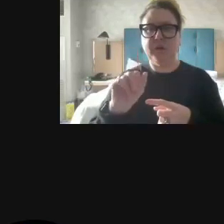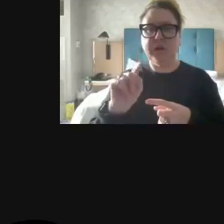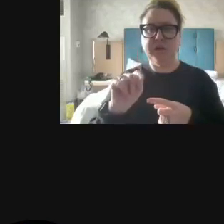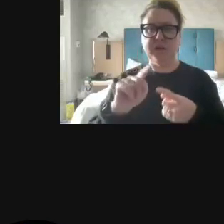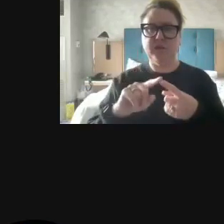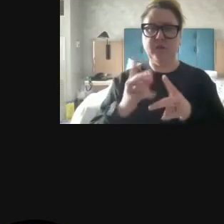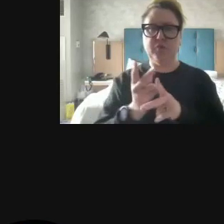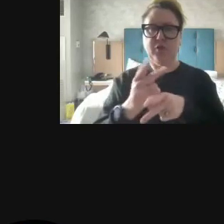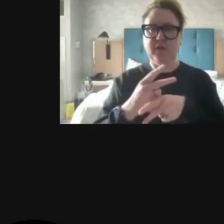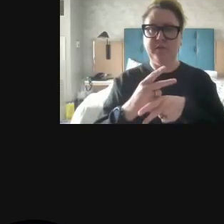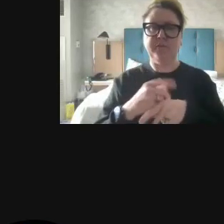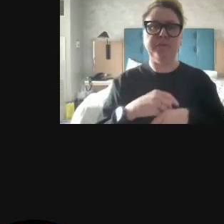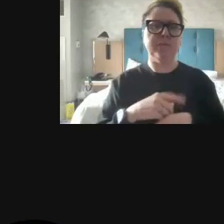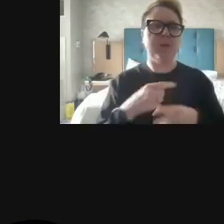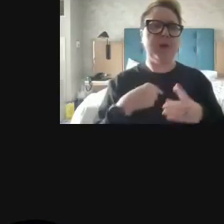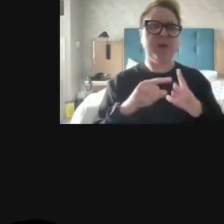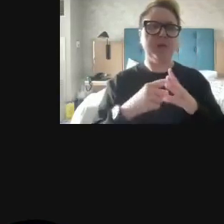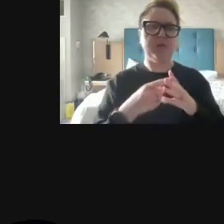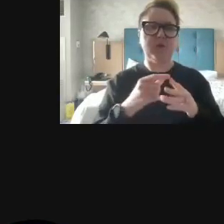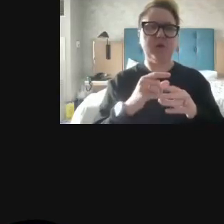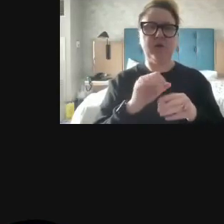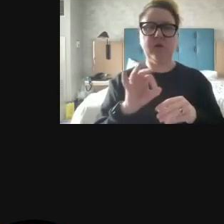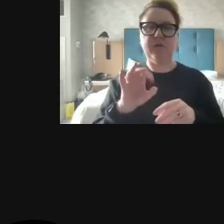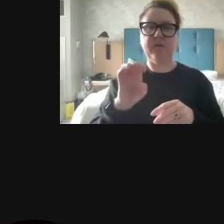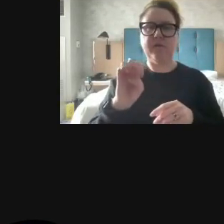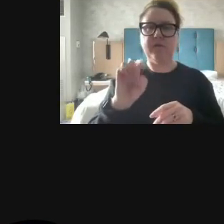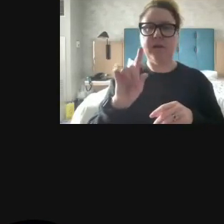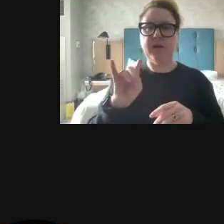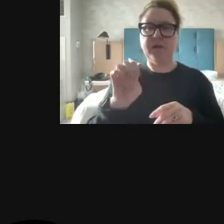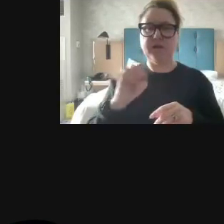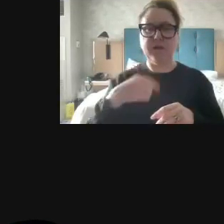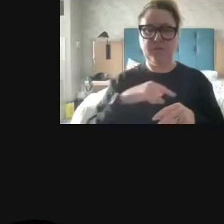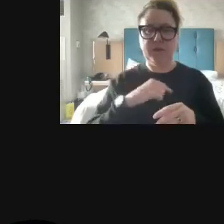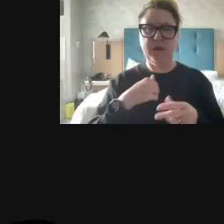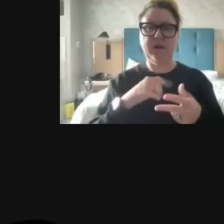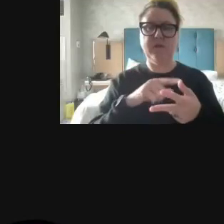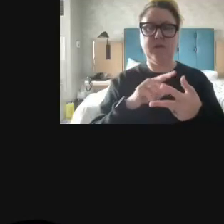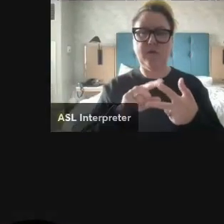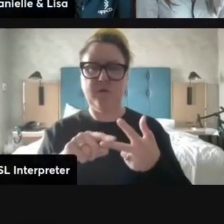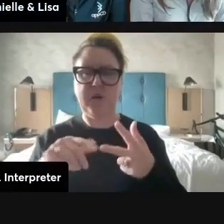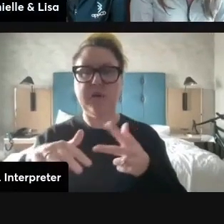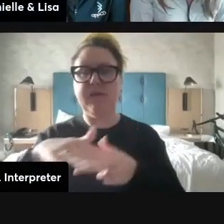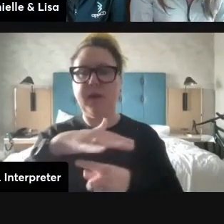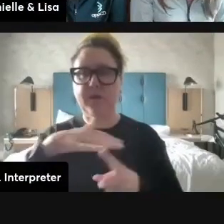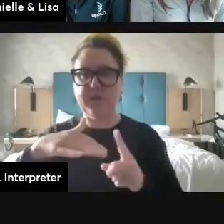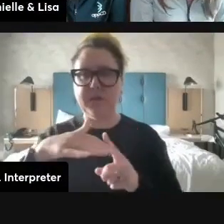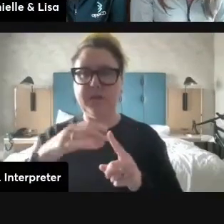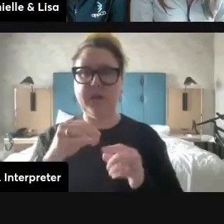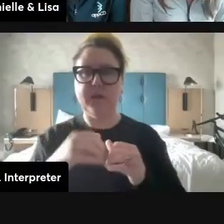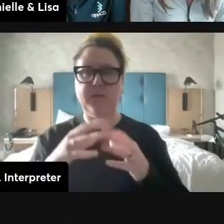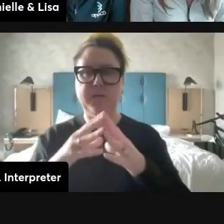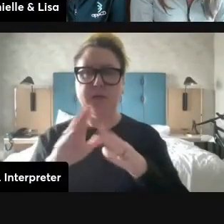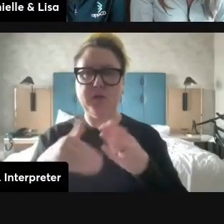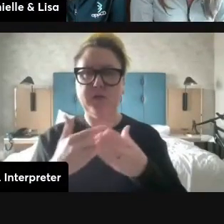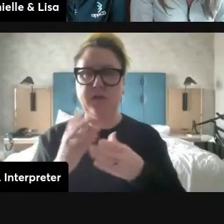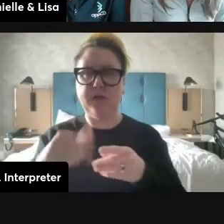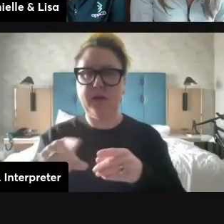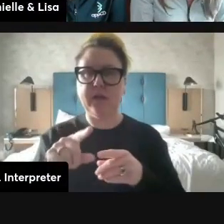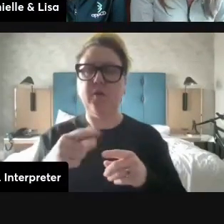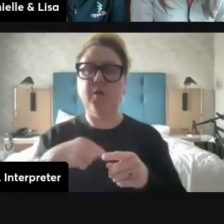I could start off. So in our case, we actually have dev, QA, and prod environments and implementations of all of this. So we